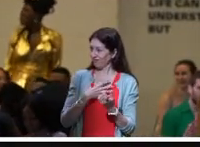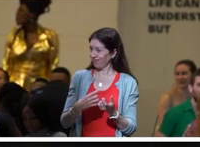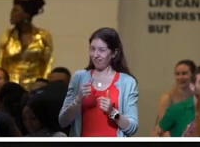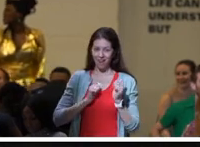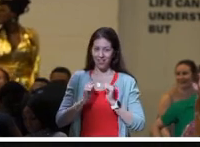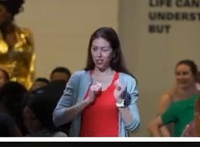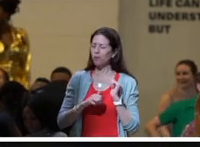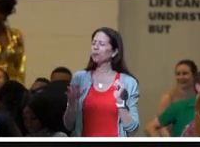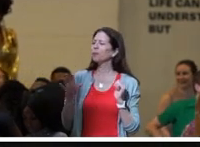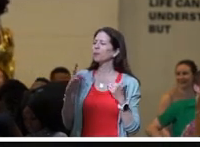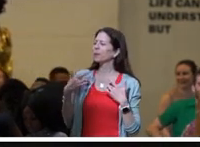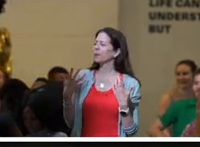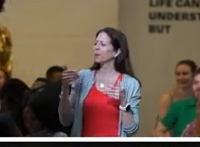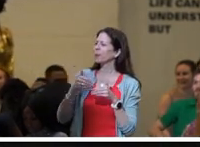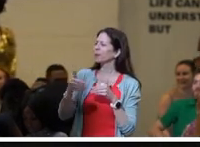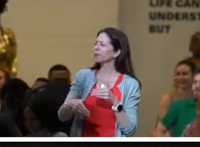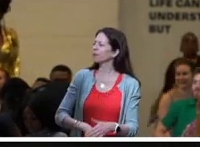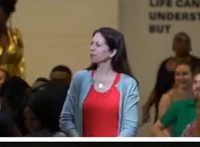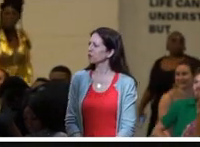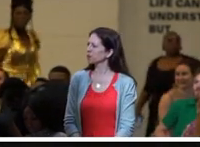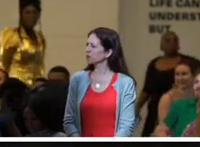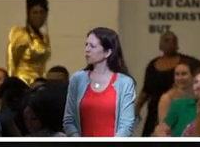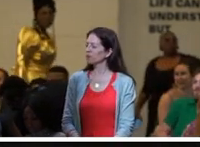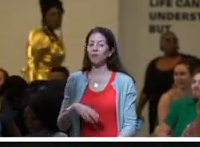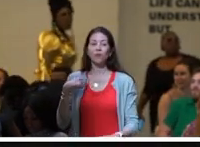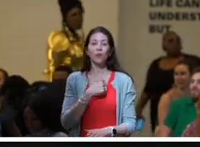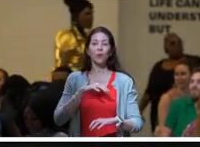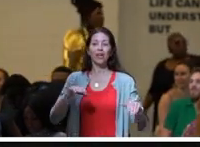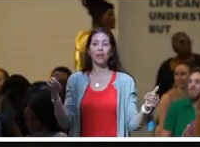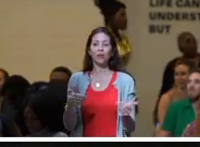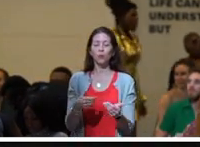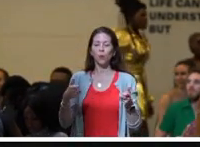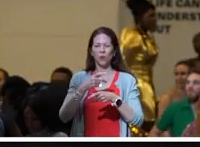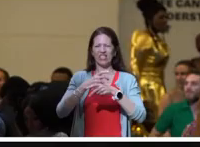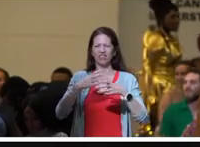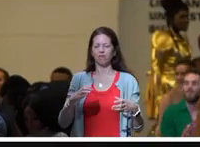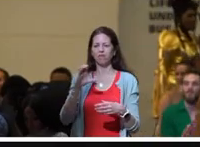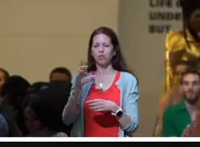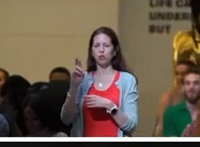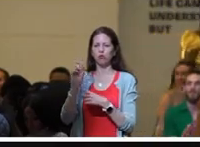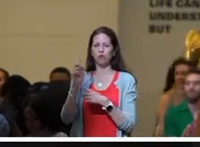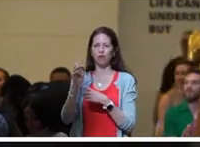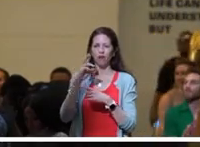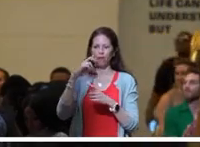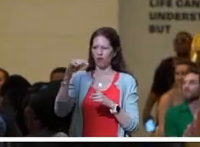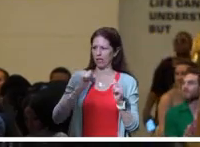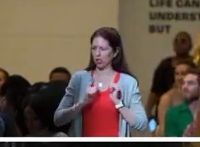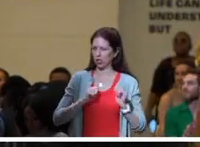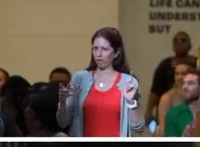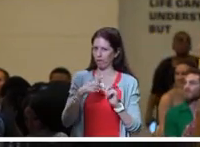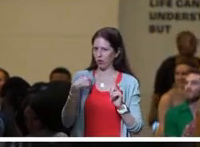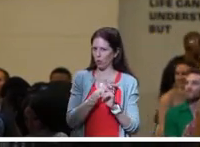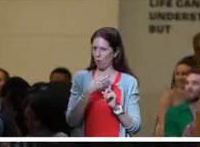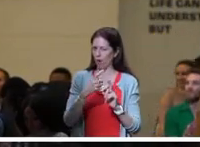Donnie, what we got, girl? All right. As we introduce the curator of this show, I first want to acknowledge our